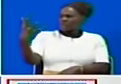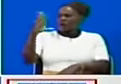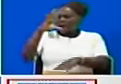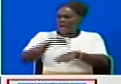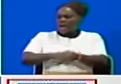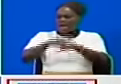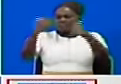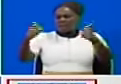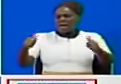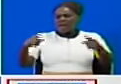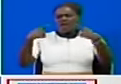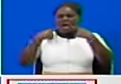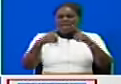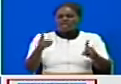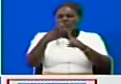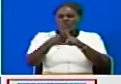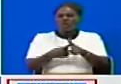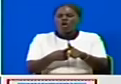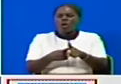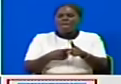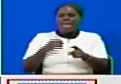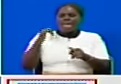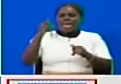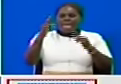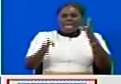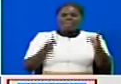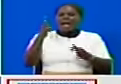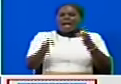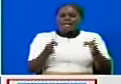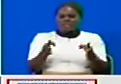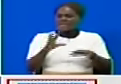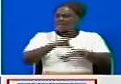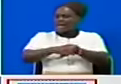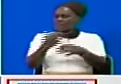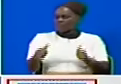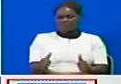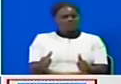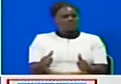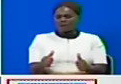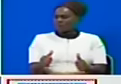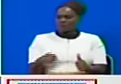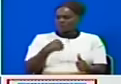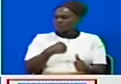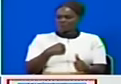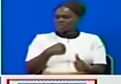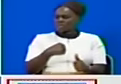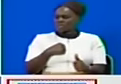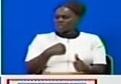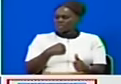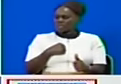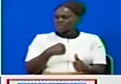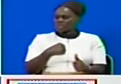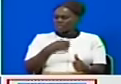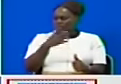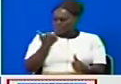received results from a distance of 5 kilometers. It is unfortunate. I think we needed to